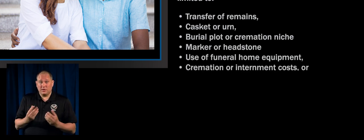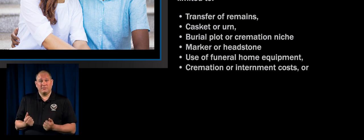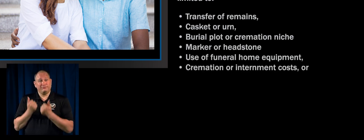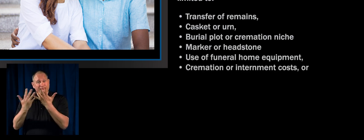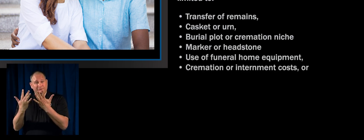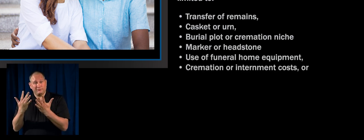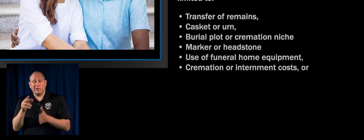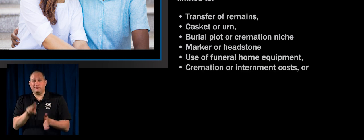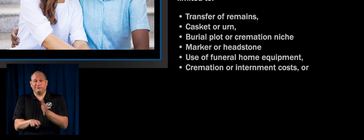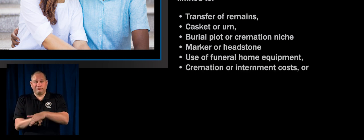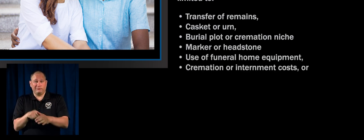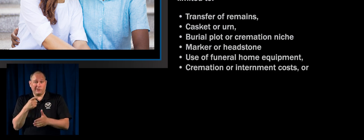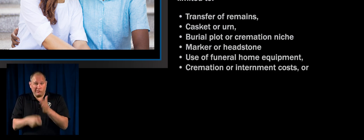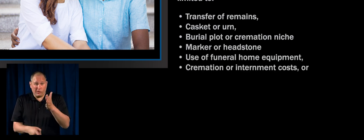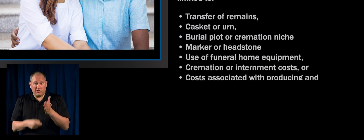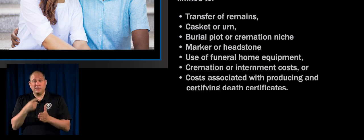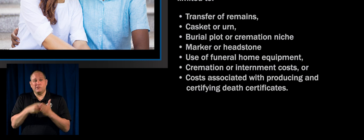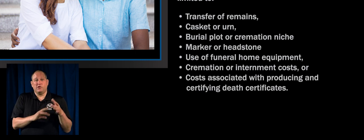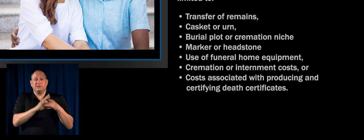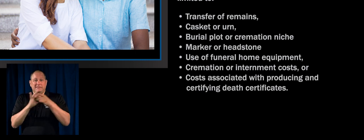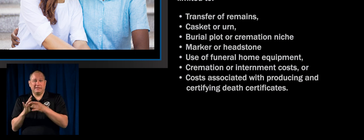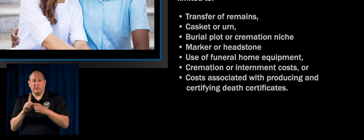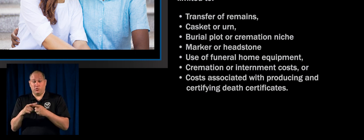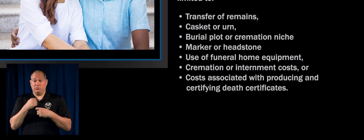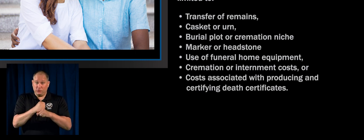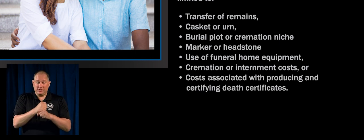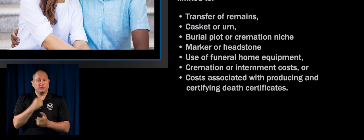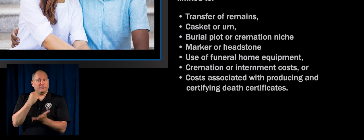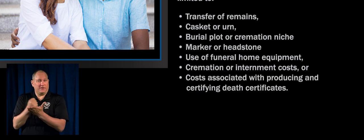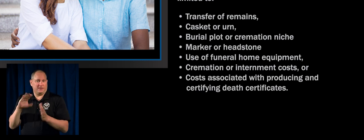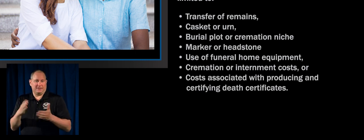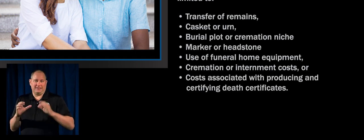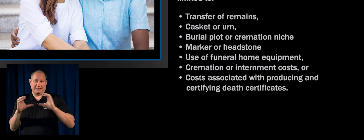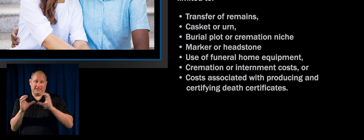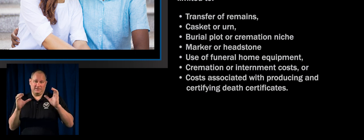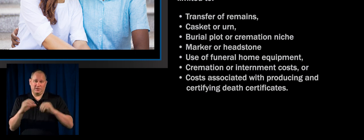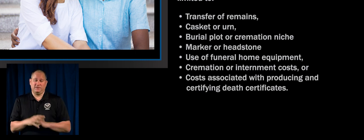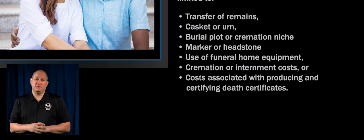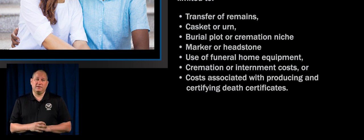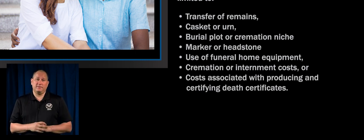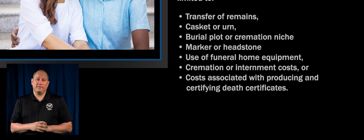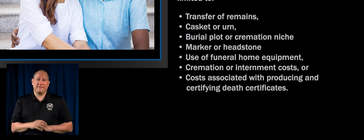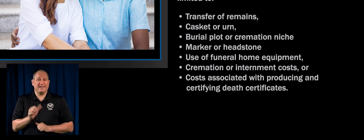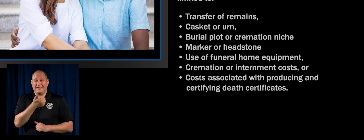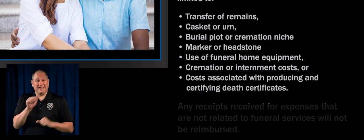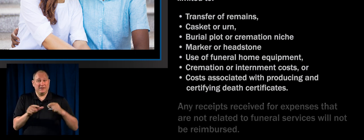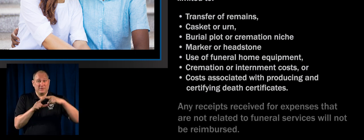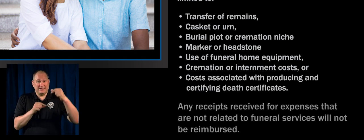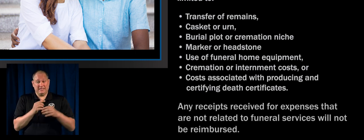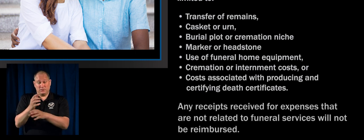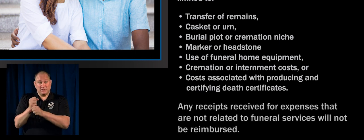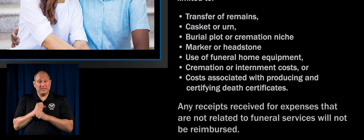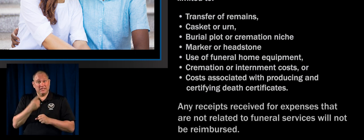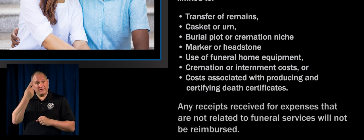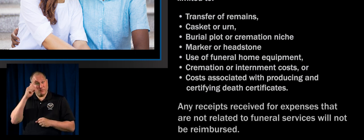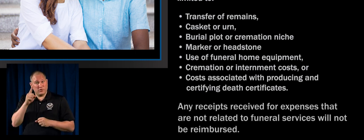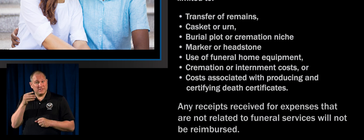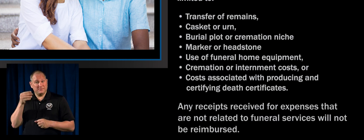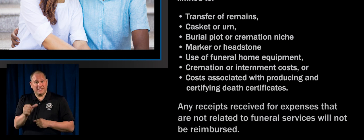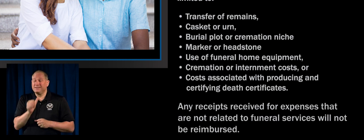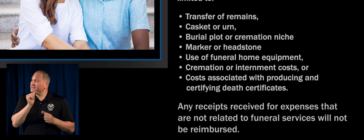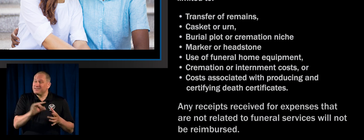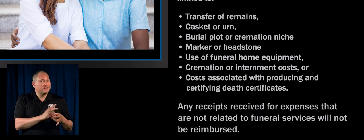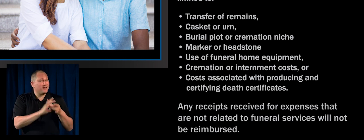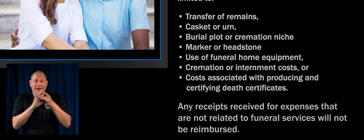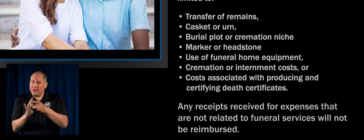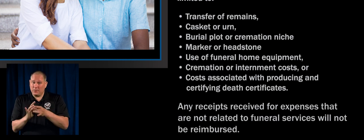equipment, cremation or interment costs or costs associated with producing and certifying the death certificates. Any receipts